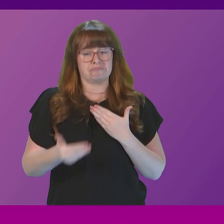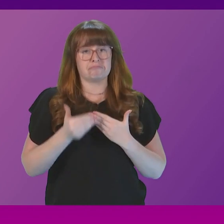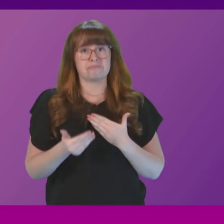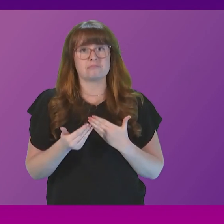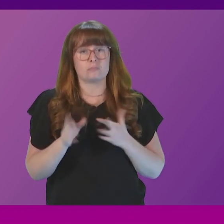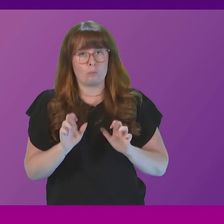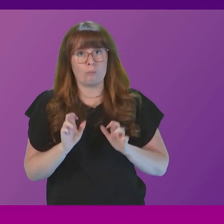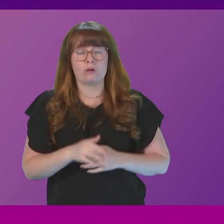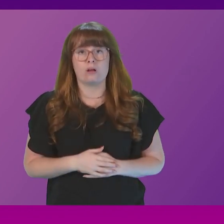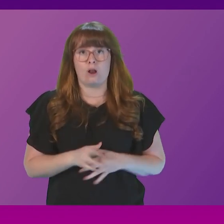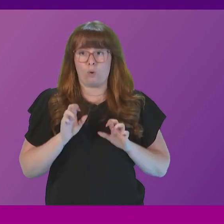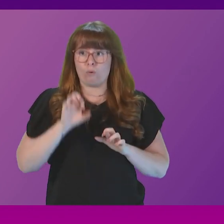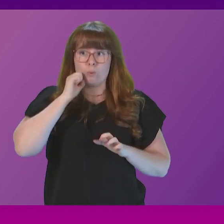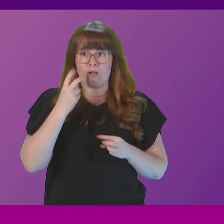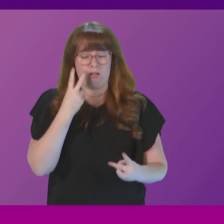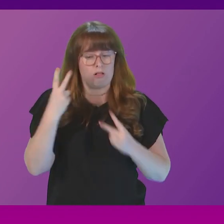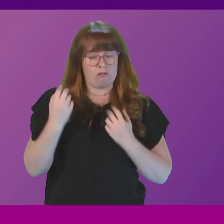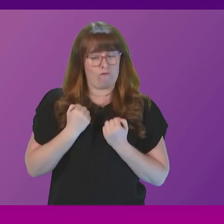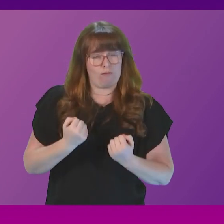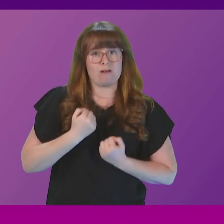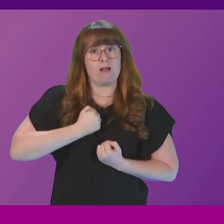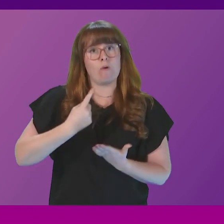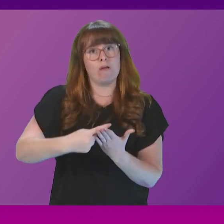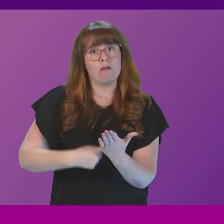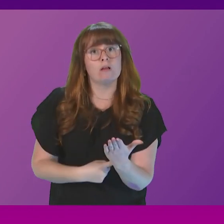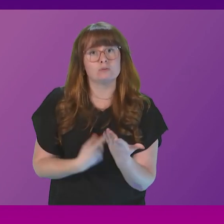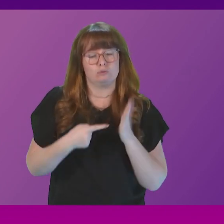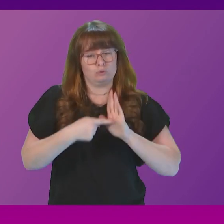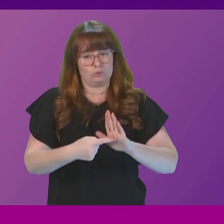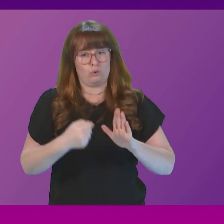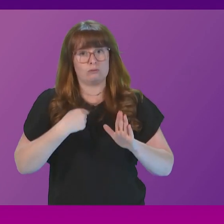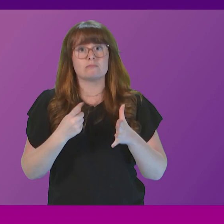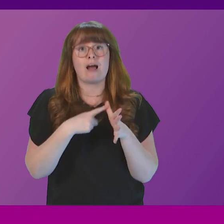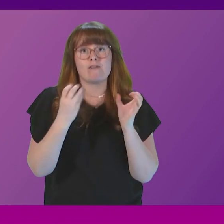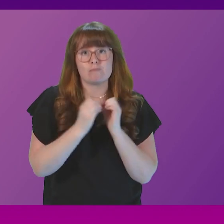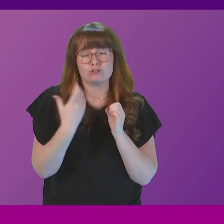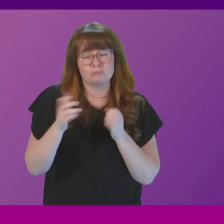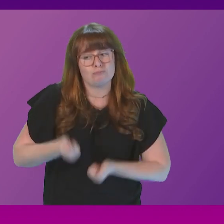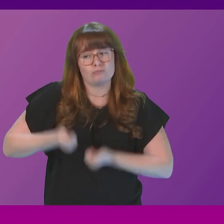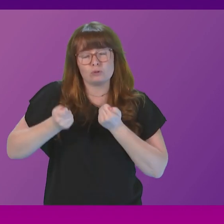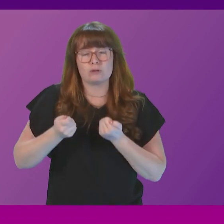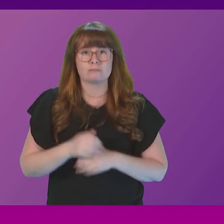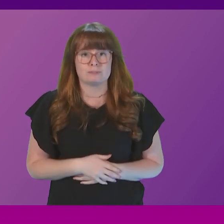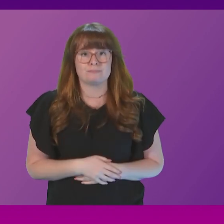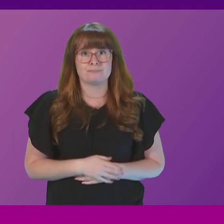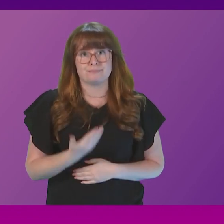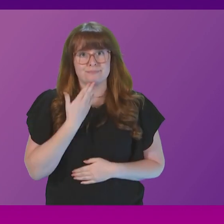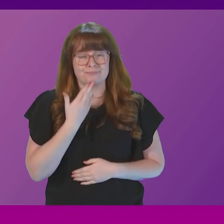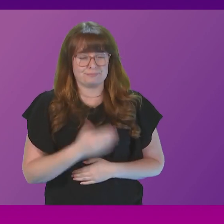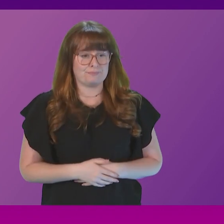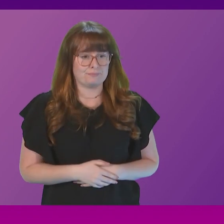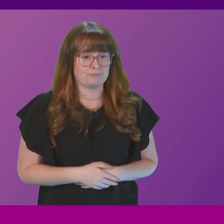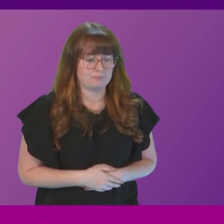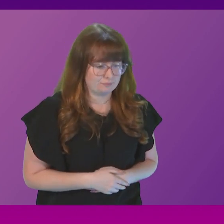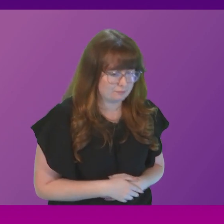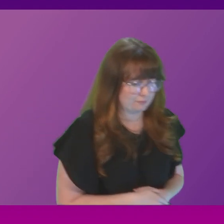relatively soon, and I hope it will reflect the principles that Arianne Burgess has so well articulated. Thank you. I'm